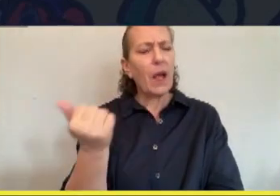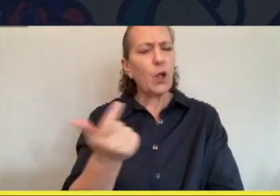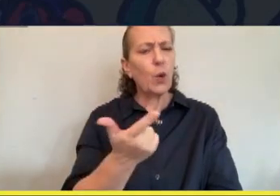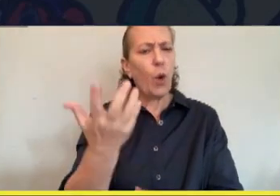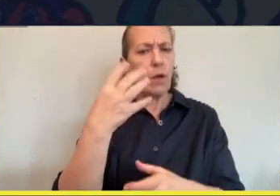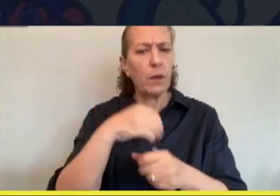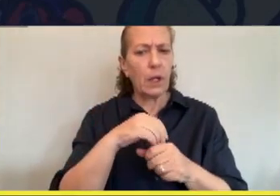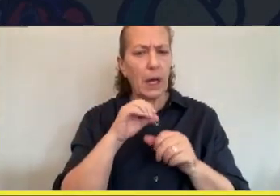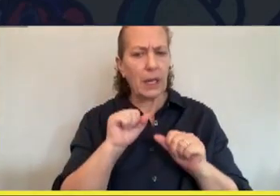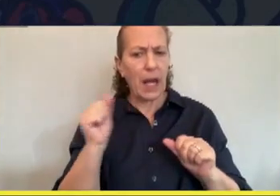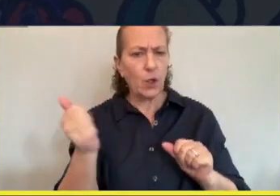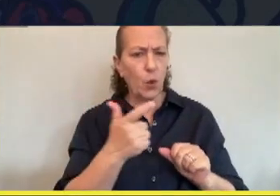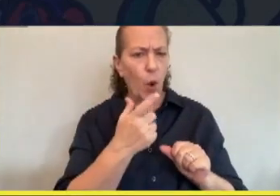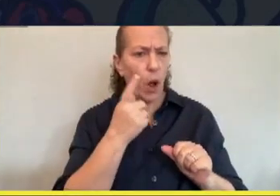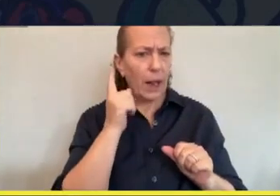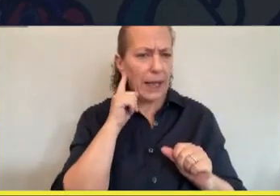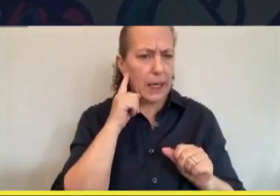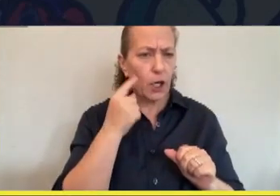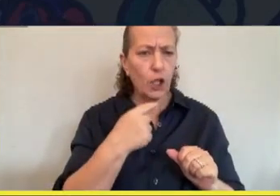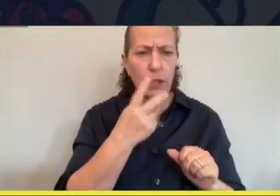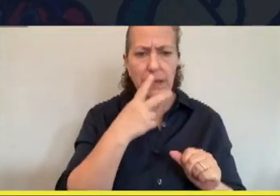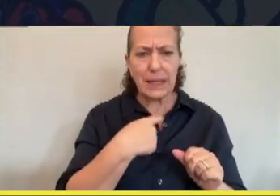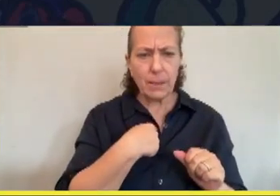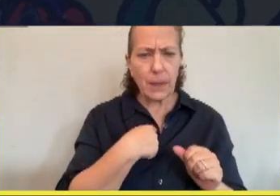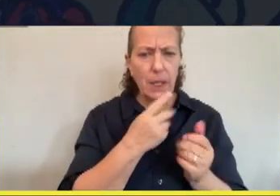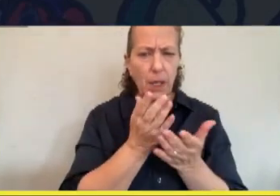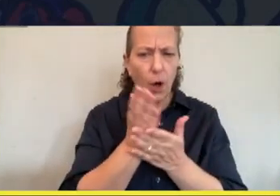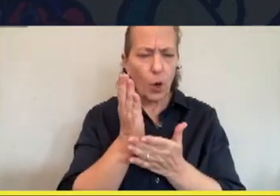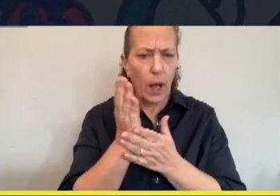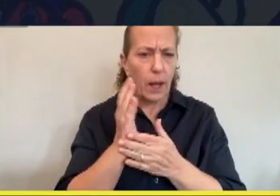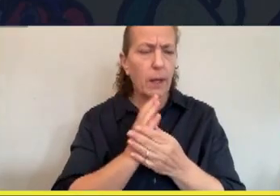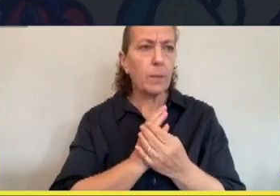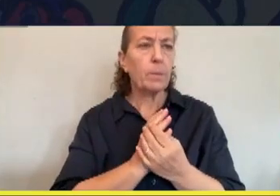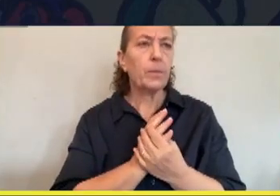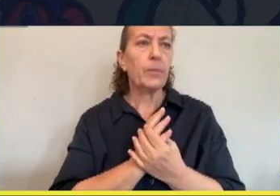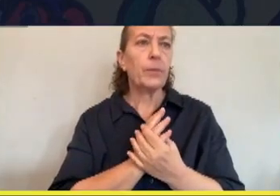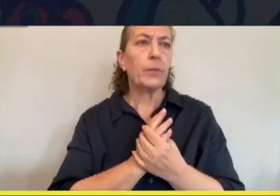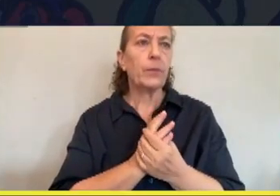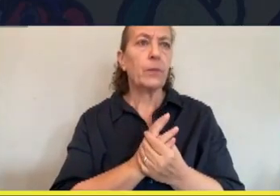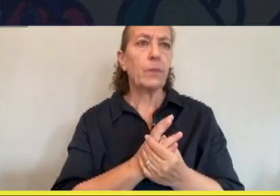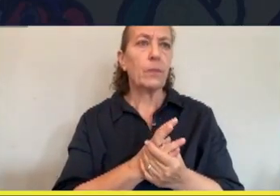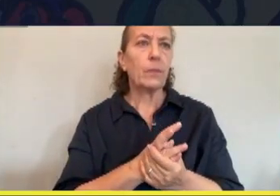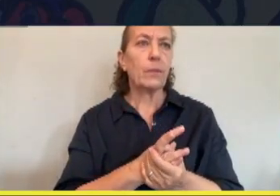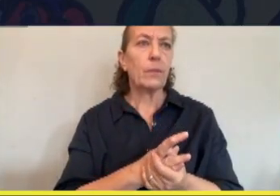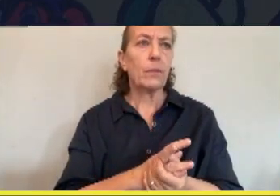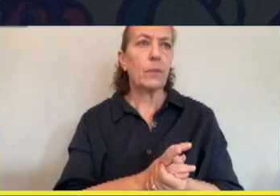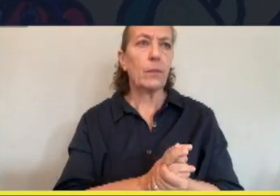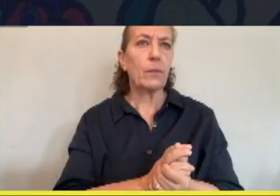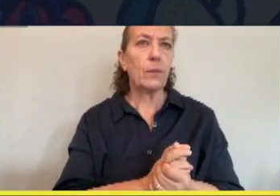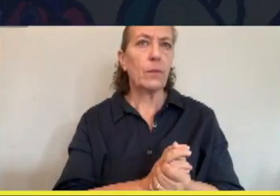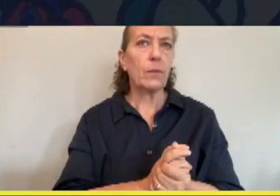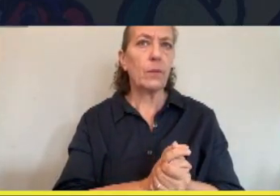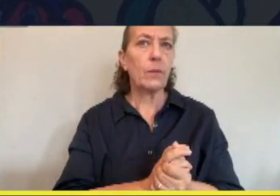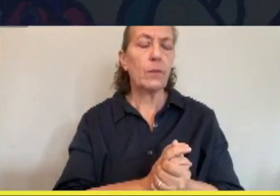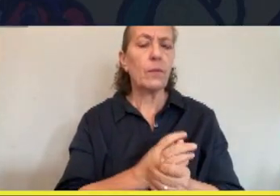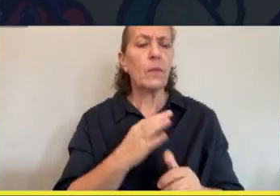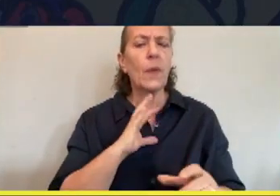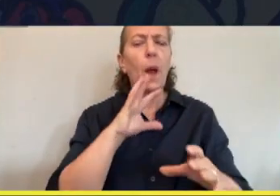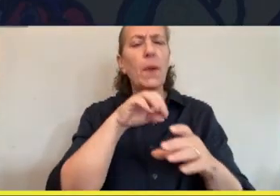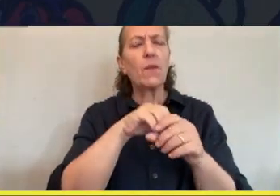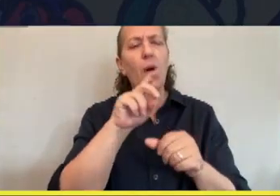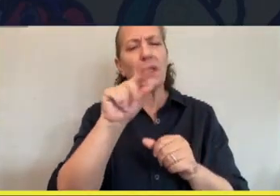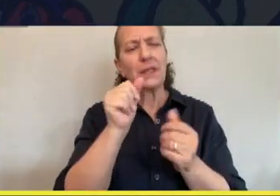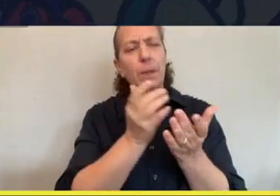me all right? So since I've been involved in disability rights work for the